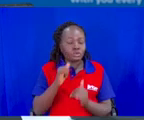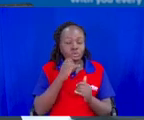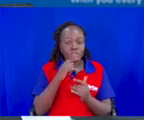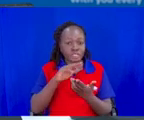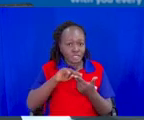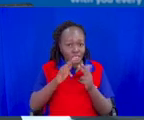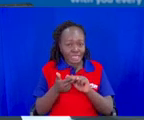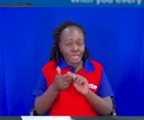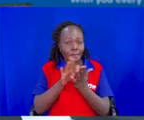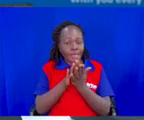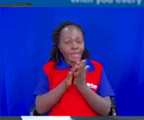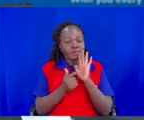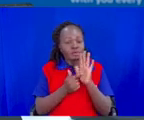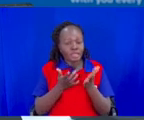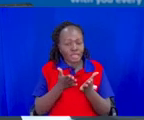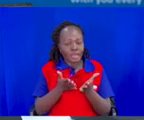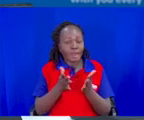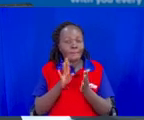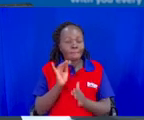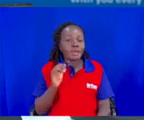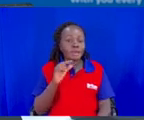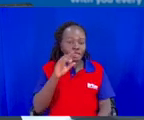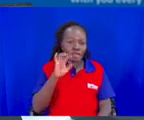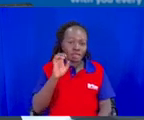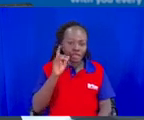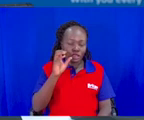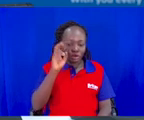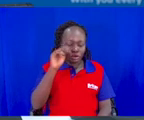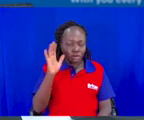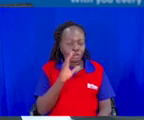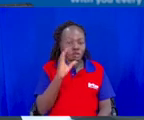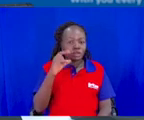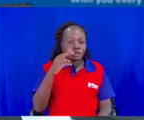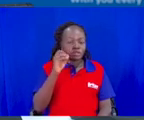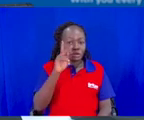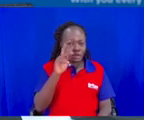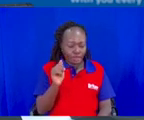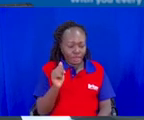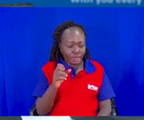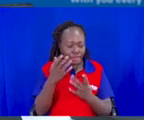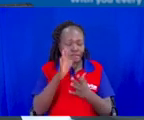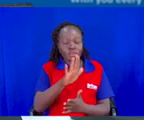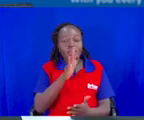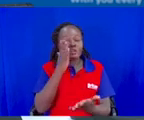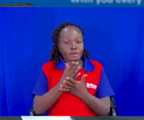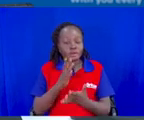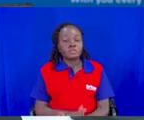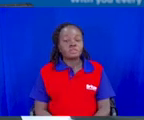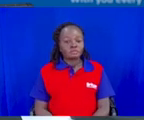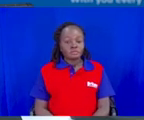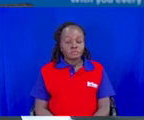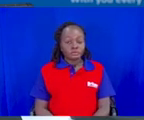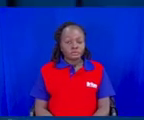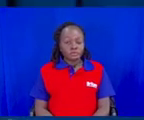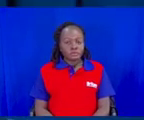Bank, represented here by Mr. Gideon Choka, to give their confirmation. Mr.